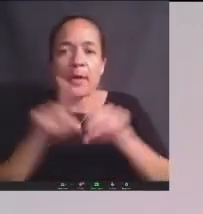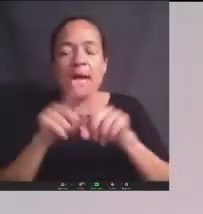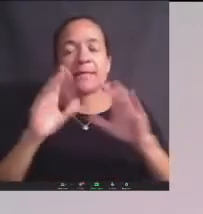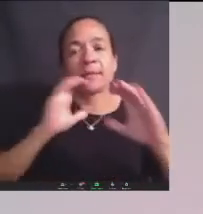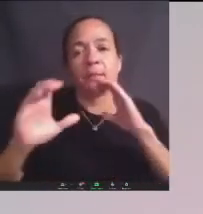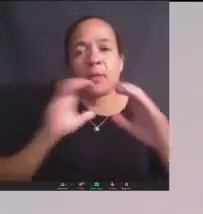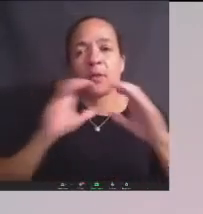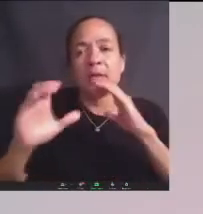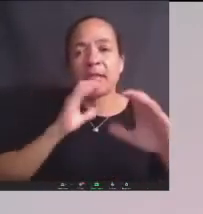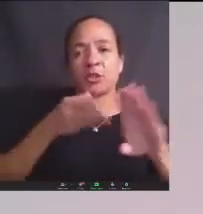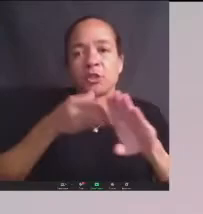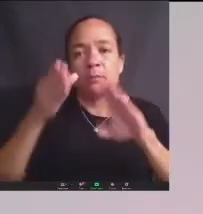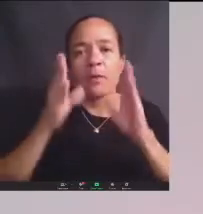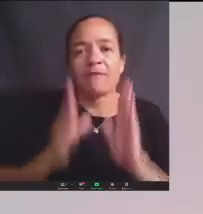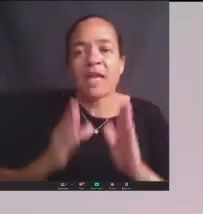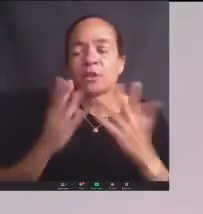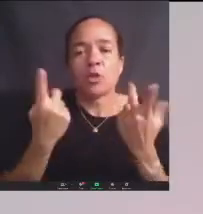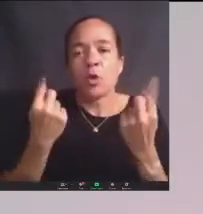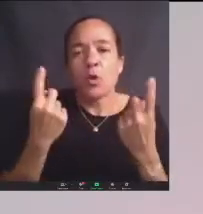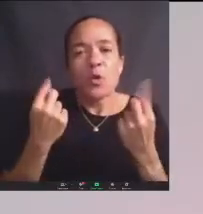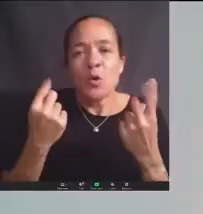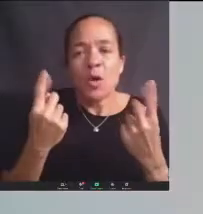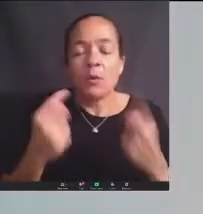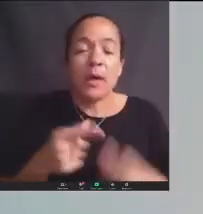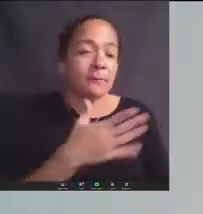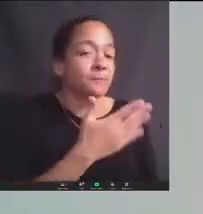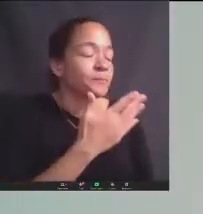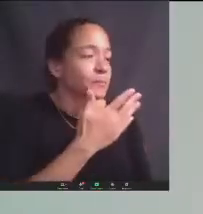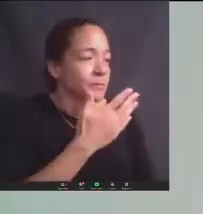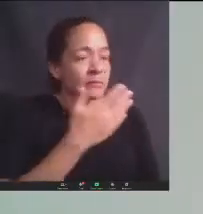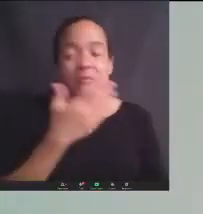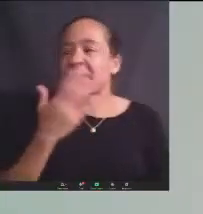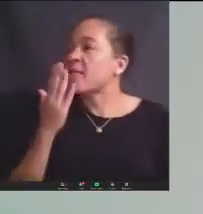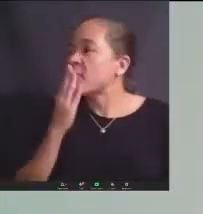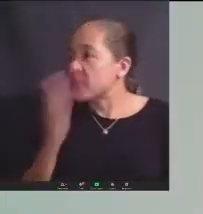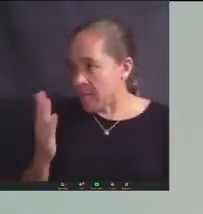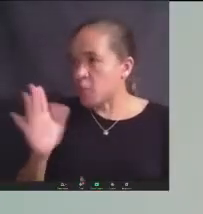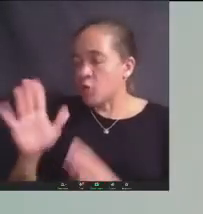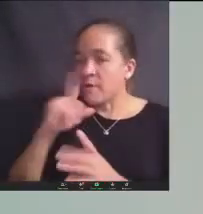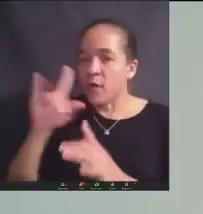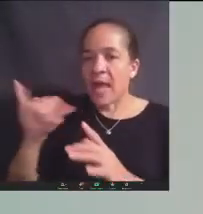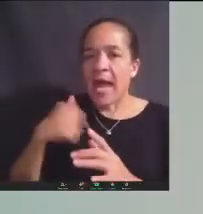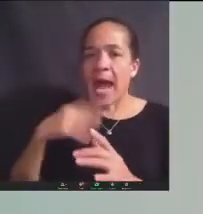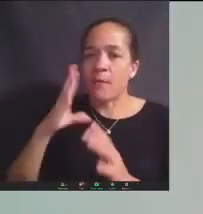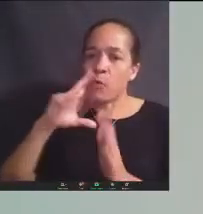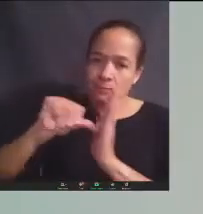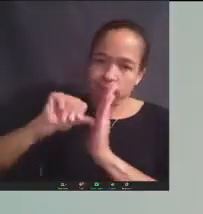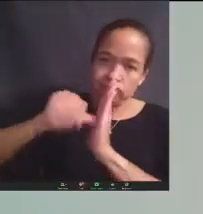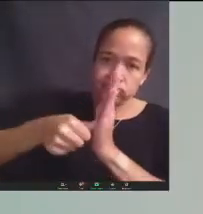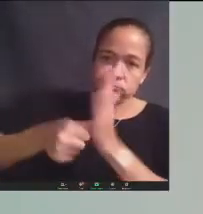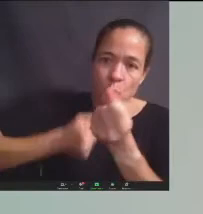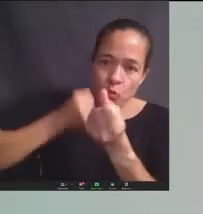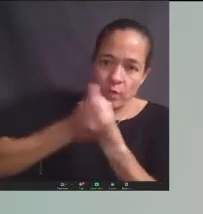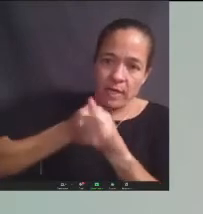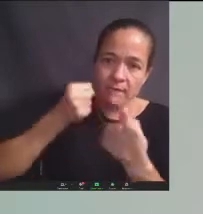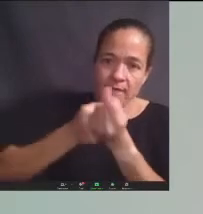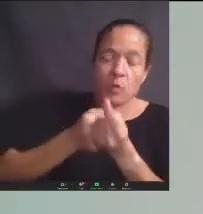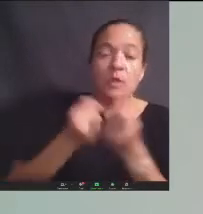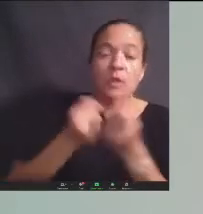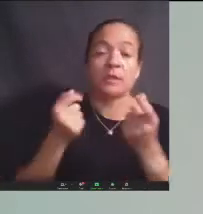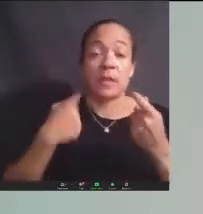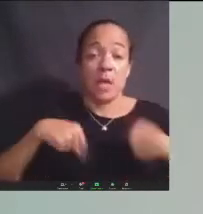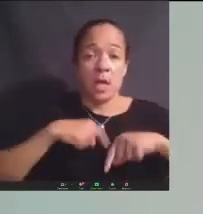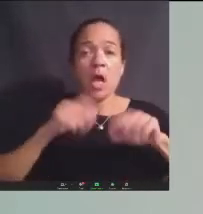future? Yeah, thanks for that. Because I want to reinforce that those of us who tell narrative, like us, we communications professionals, we